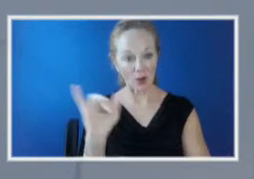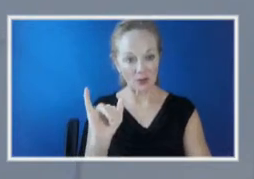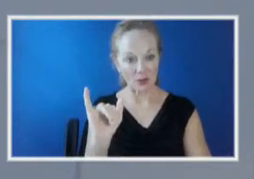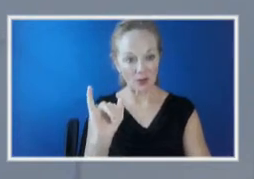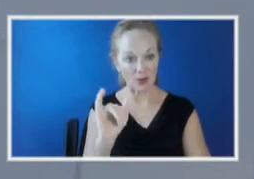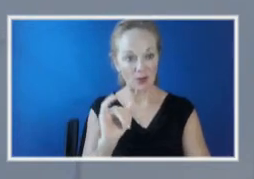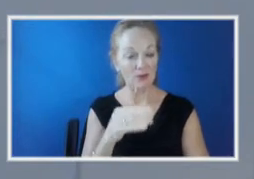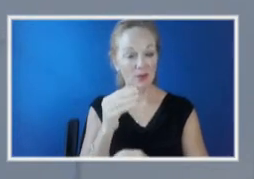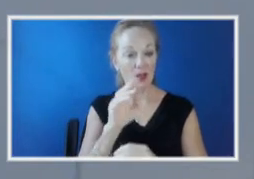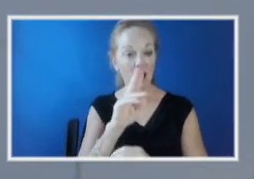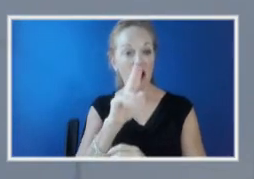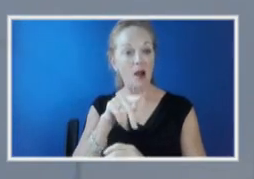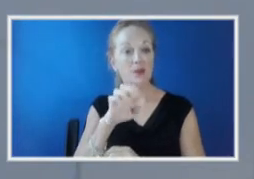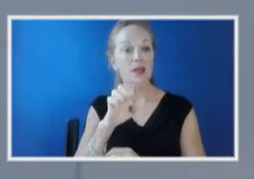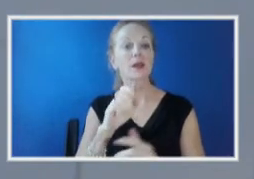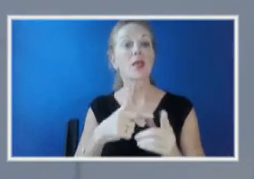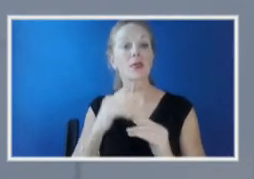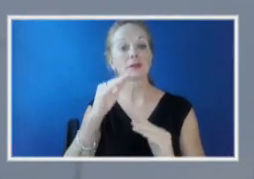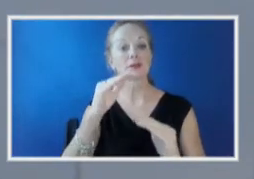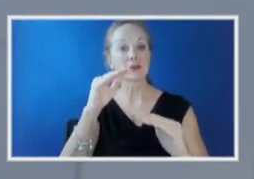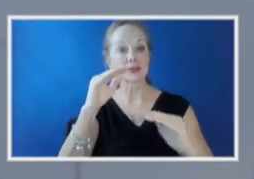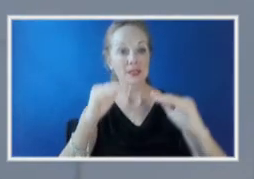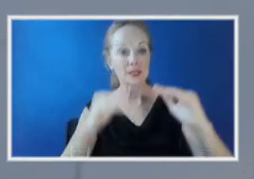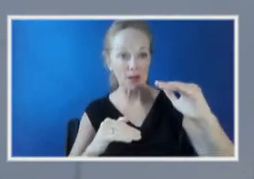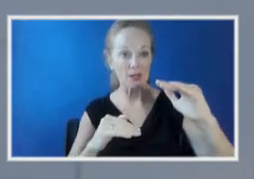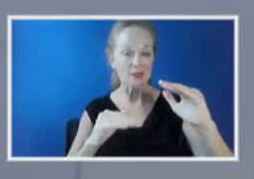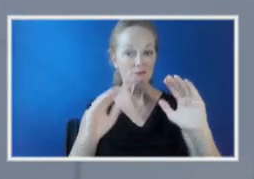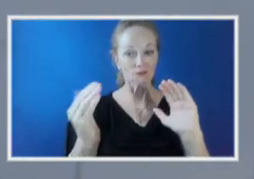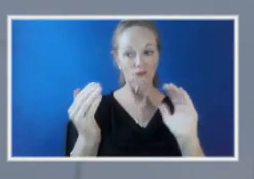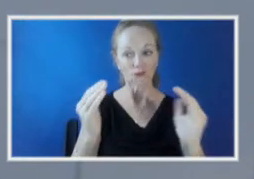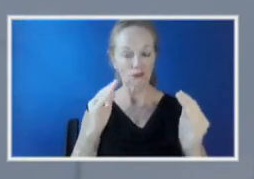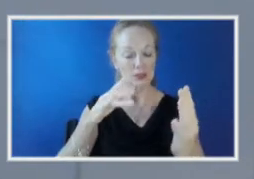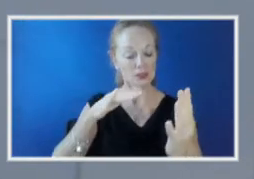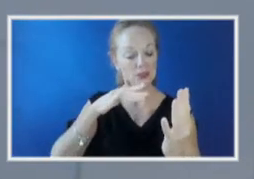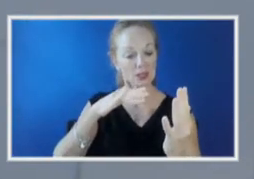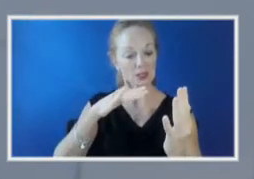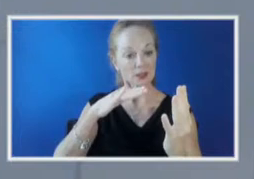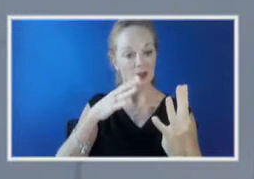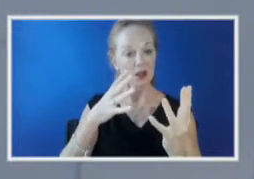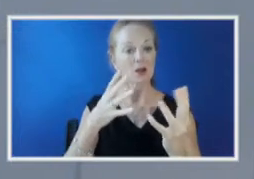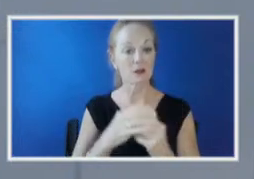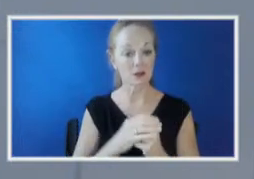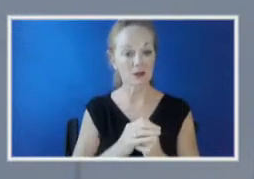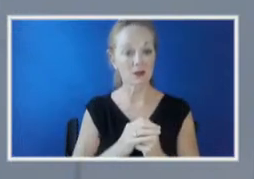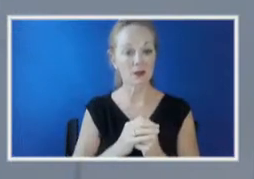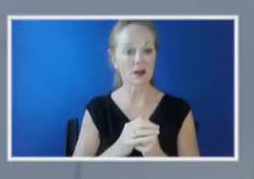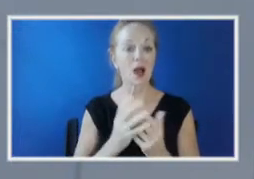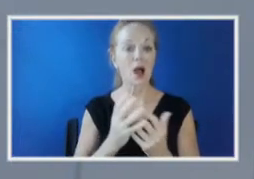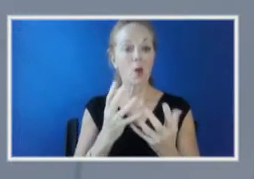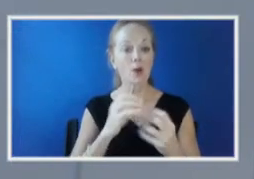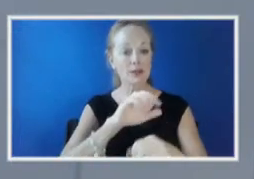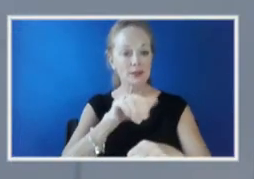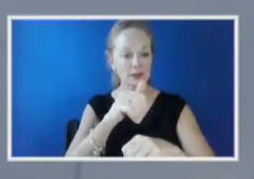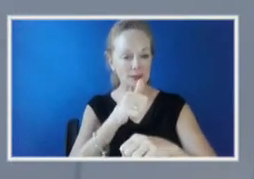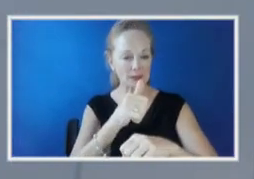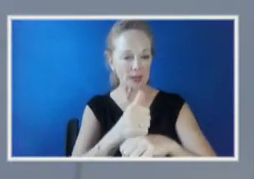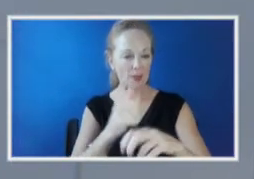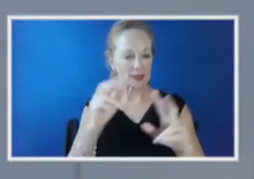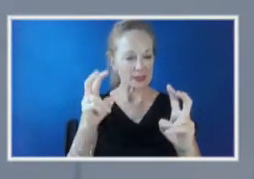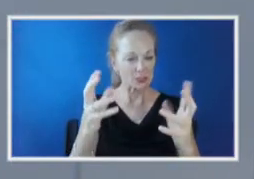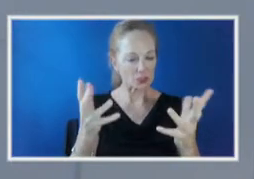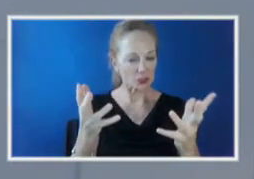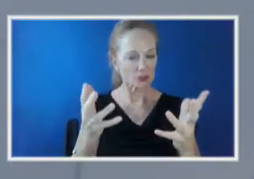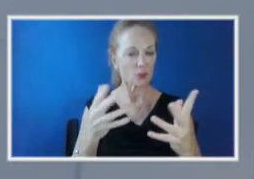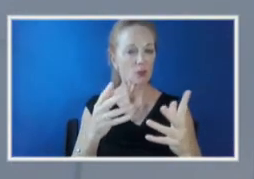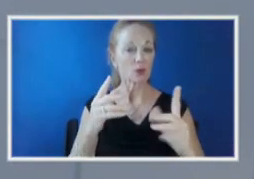on the disparity study. So I just wanted to kind of set the stage for what we're trying to achieve